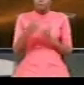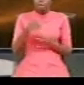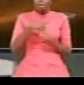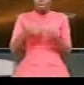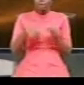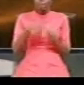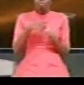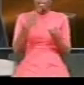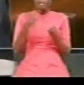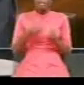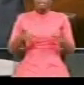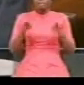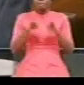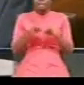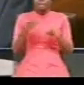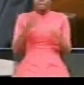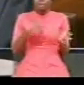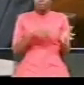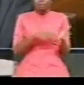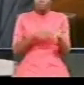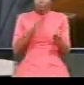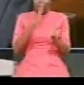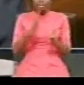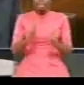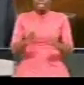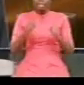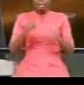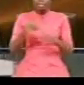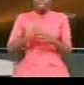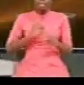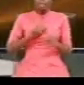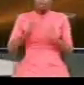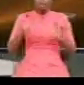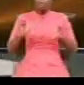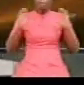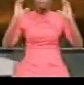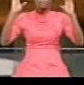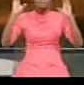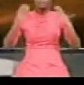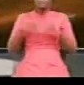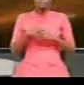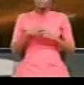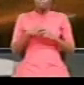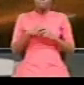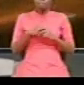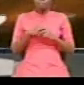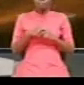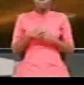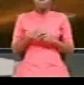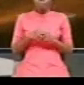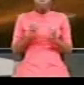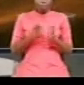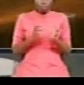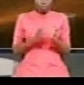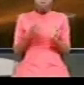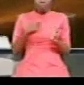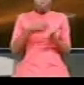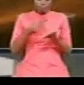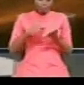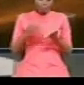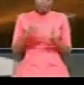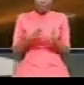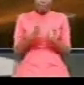emphasizes the necessity of being steadfast in our commitment. We turn our Bibles to